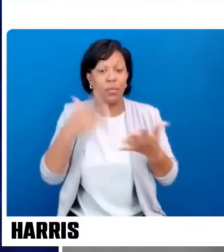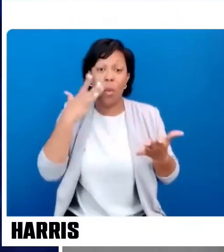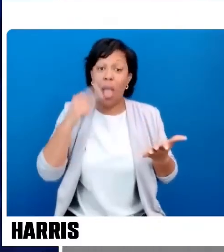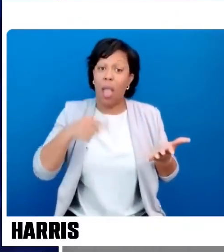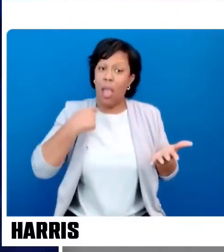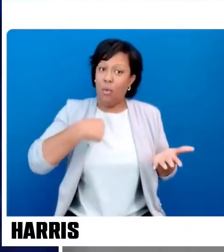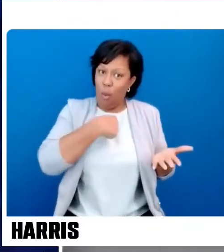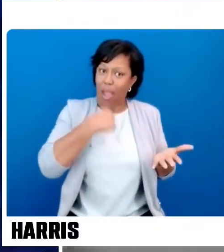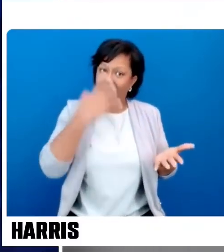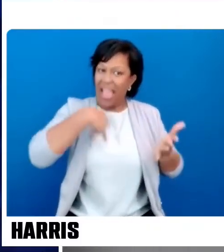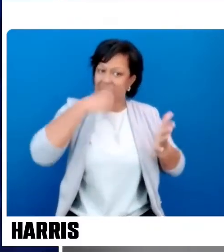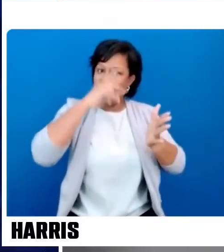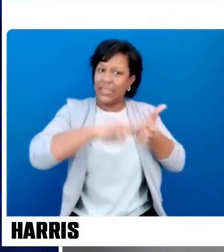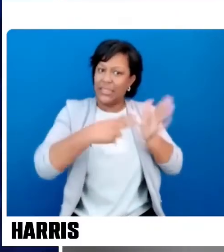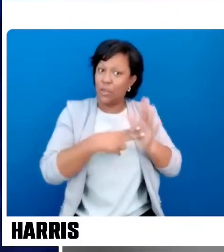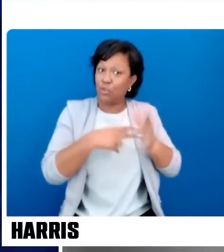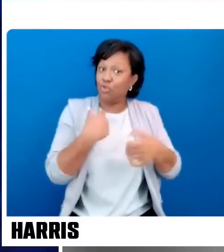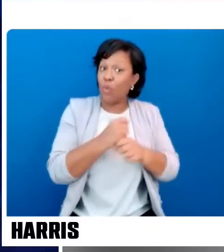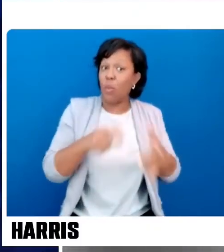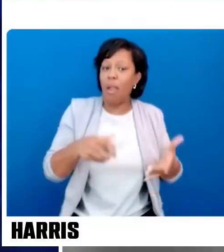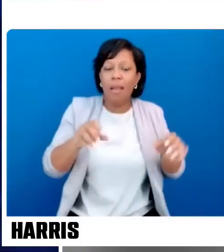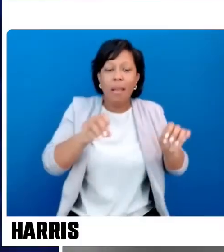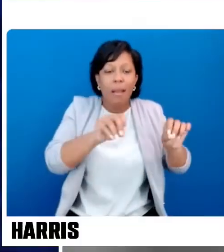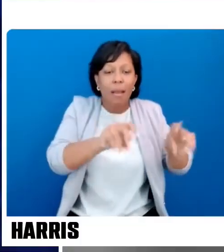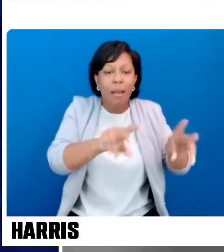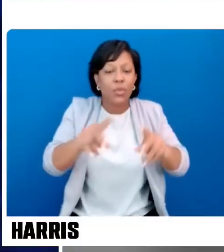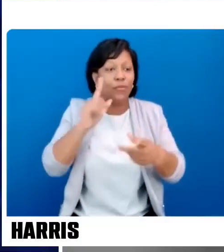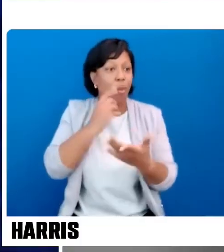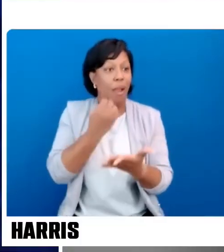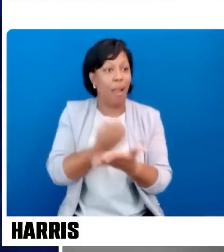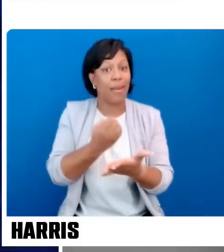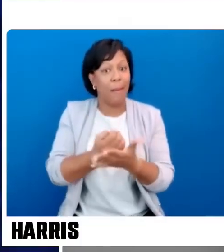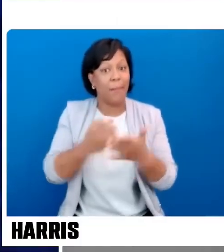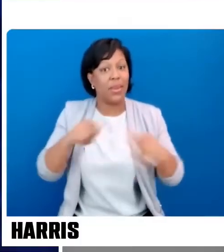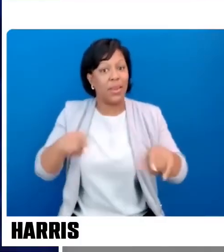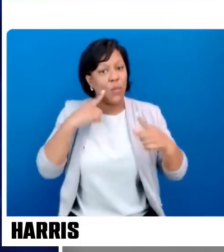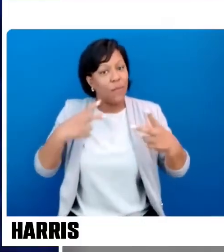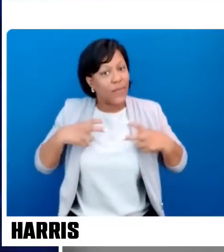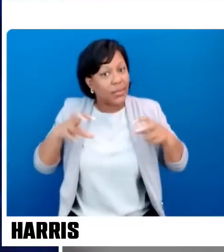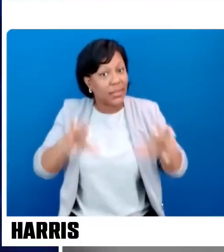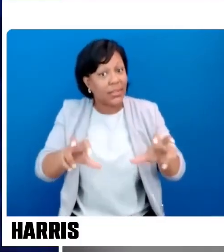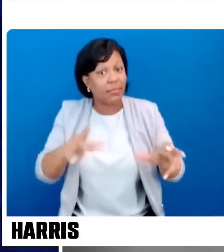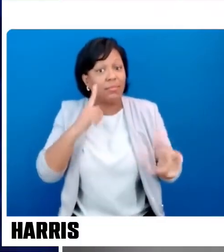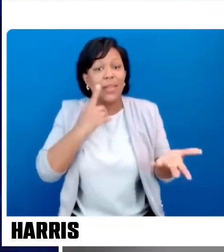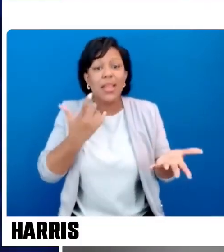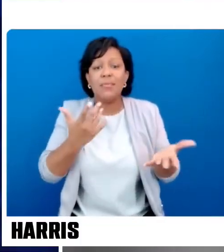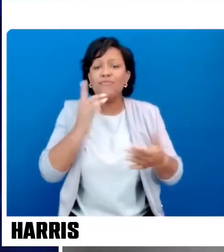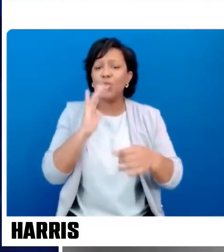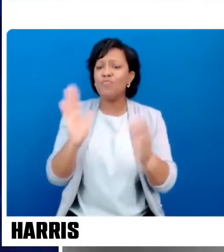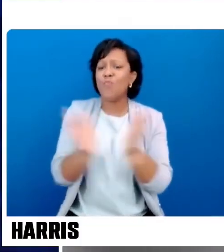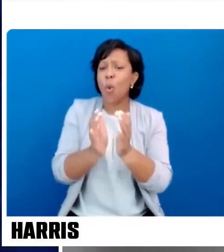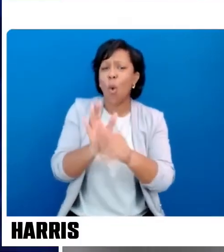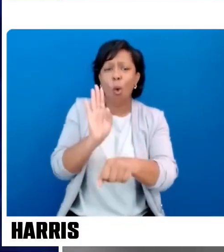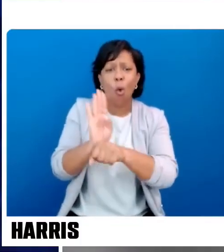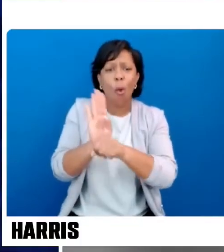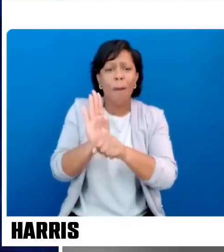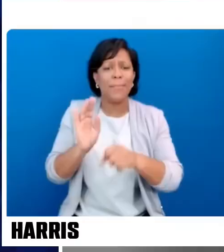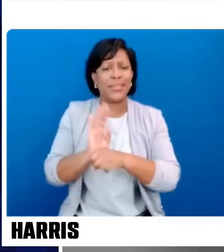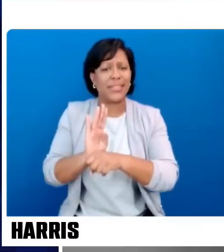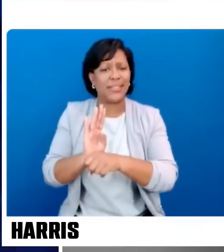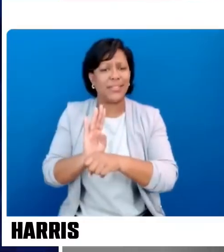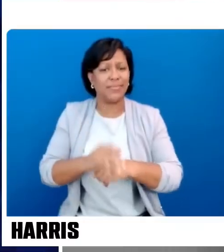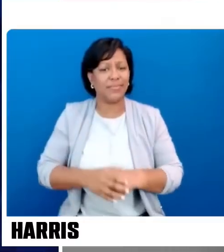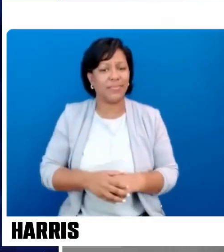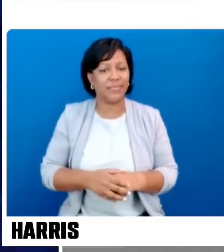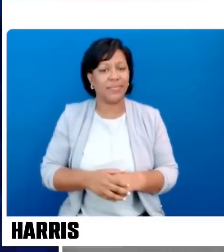economy, investing in small businesses, in new families, in what we can do around protecting seniors, what we can do